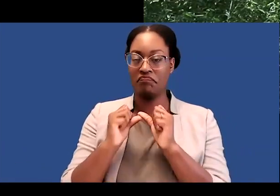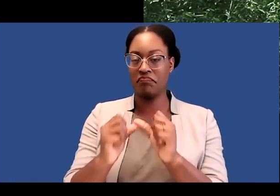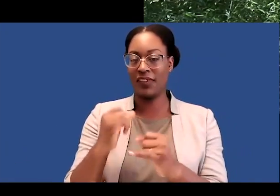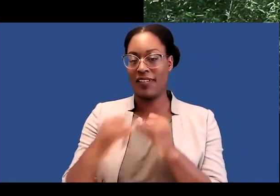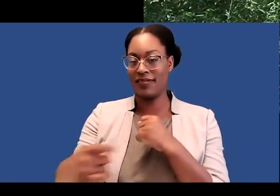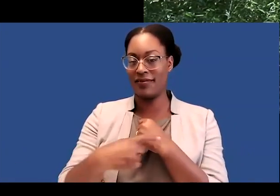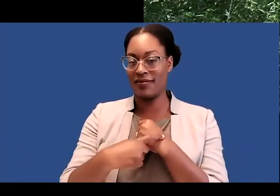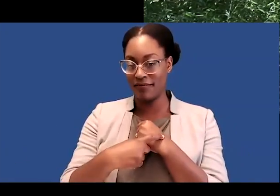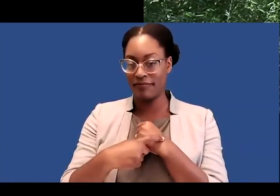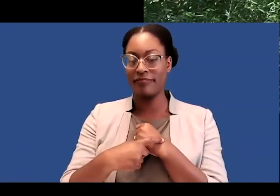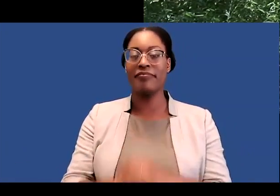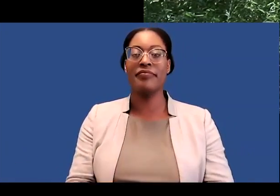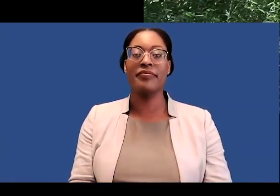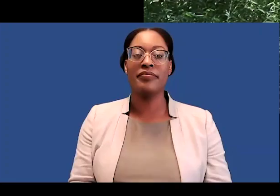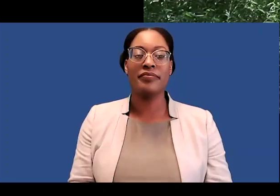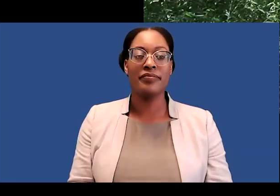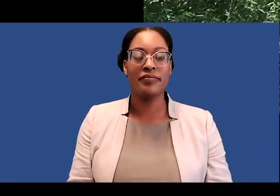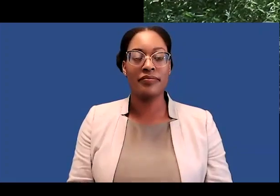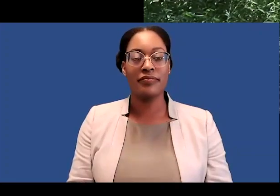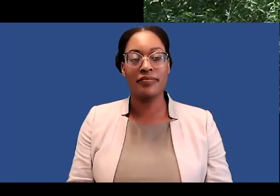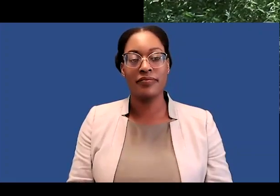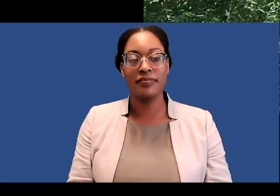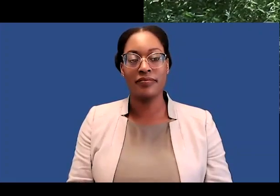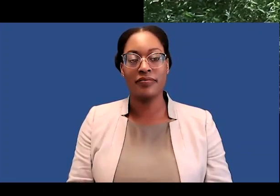Last time, inhale, hover forward.